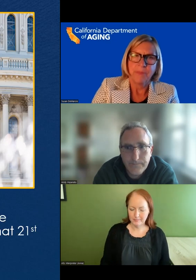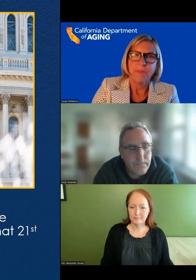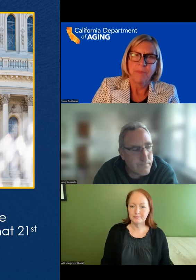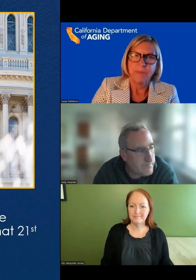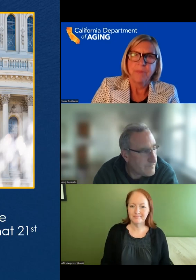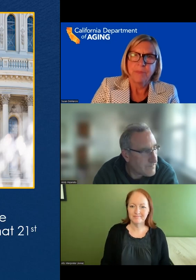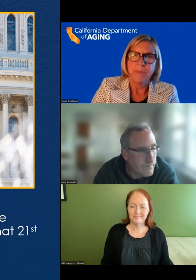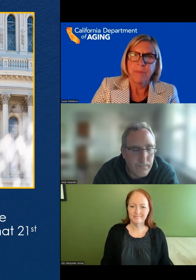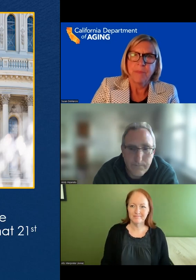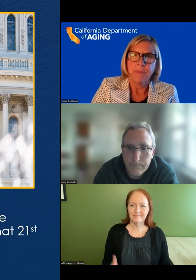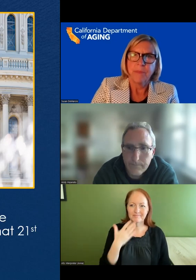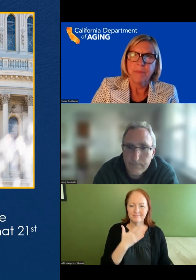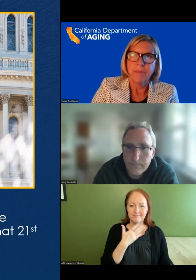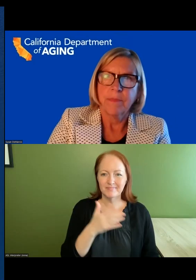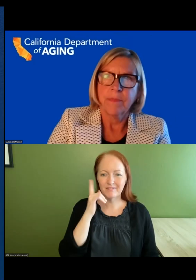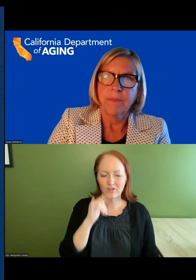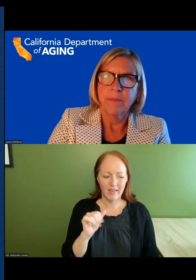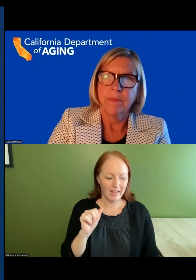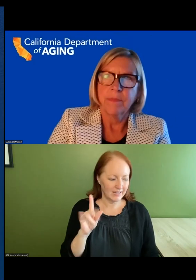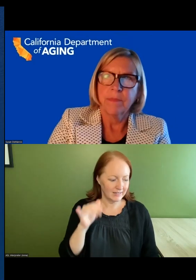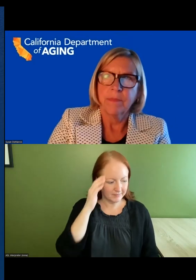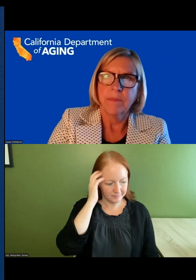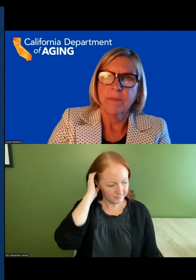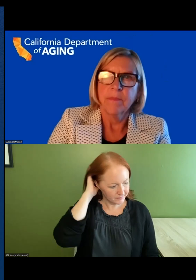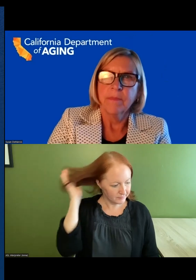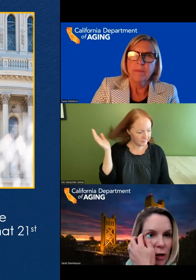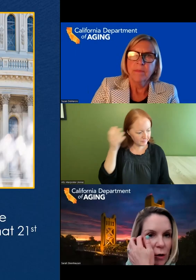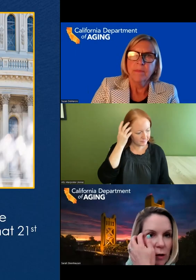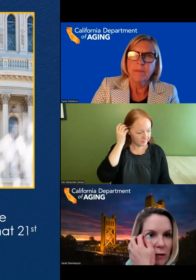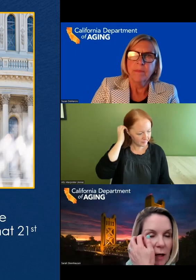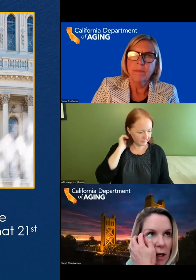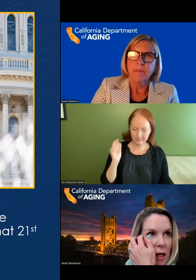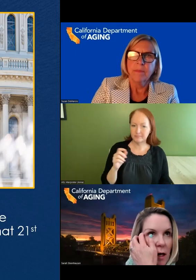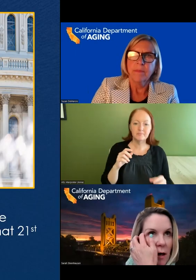Great. Thank you for that, Andy. Great point. The one other thing I would